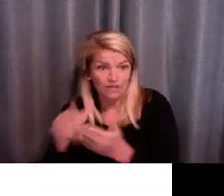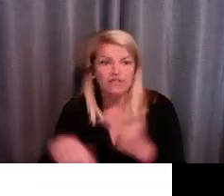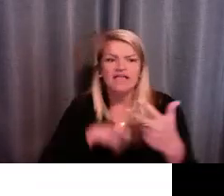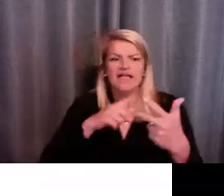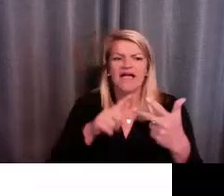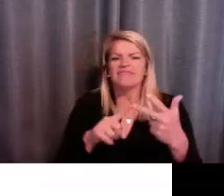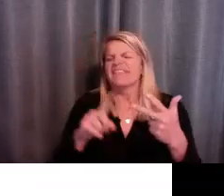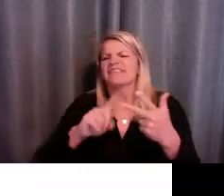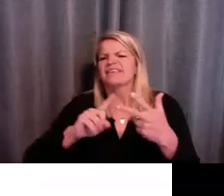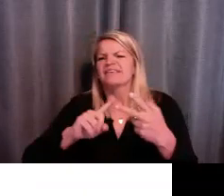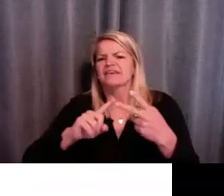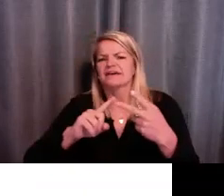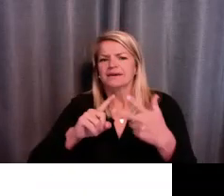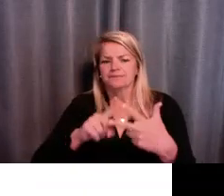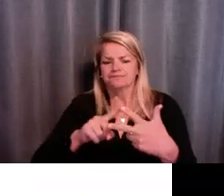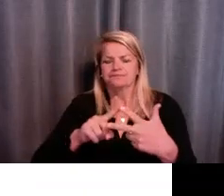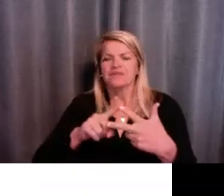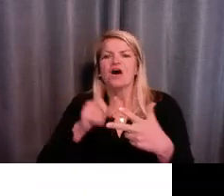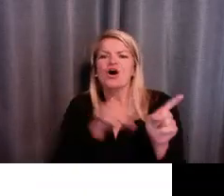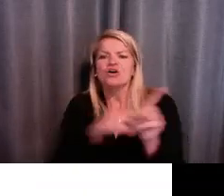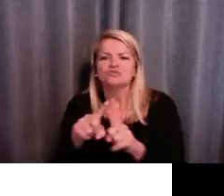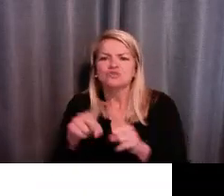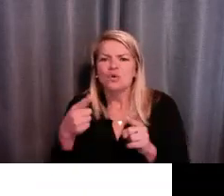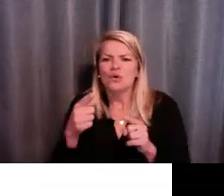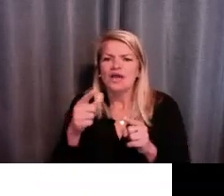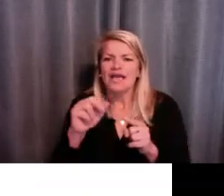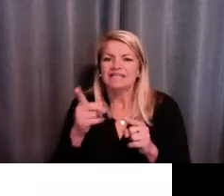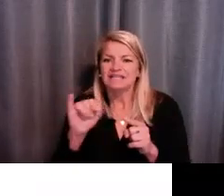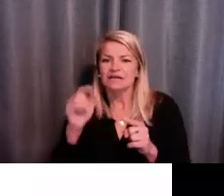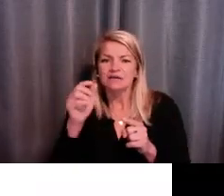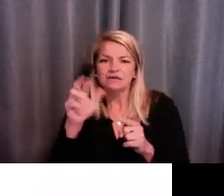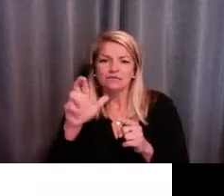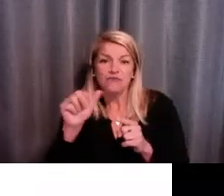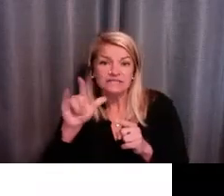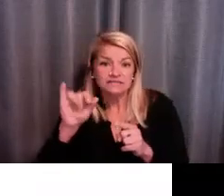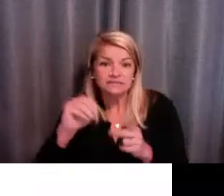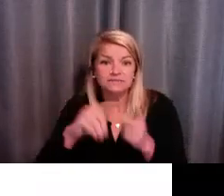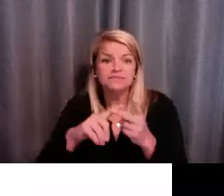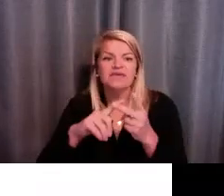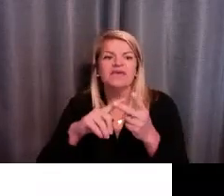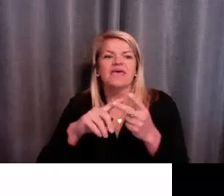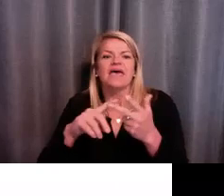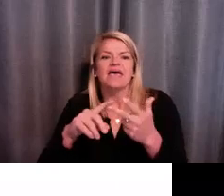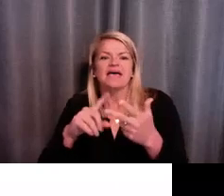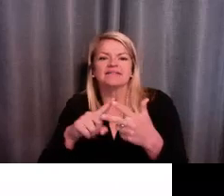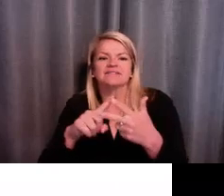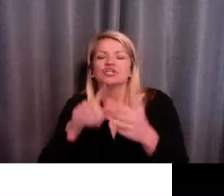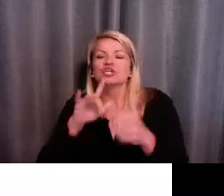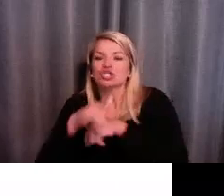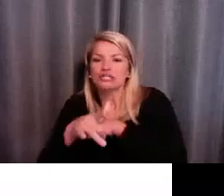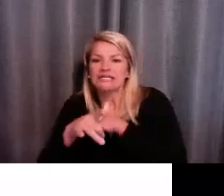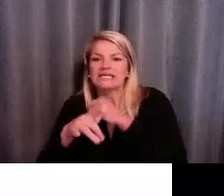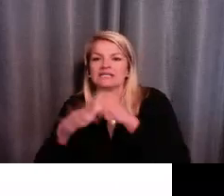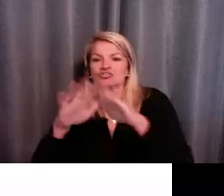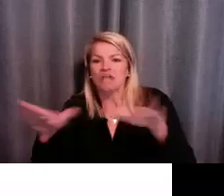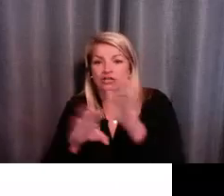review is anti-racism and decolonization, and the other thematic review is early childhood development. The